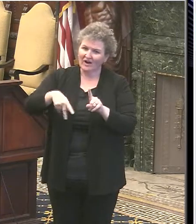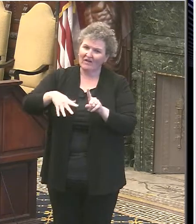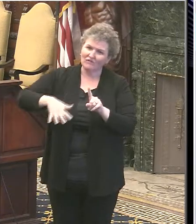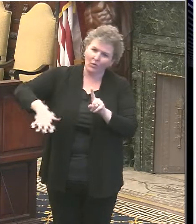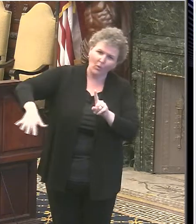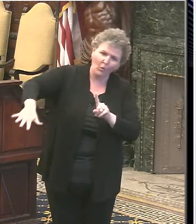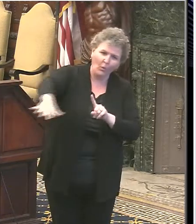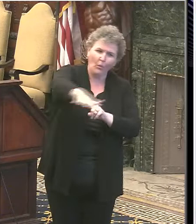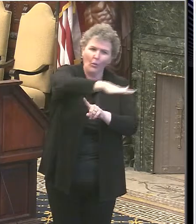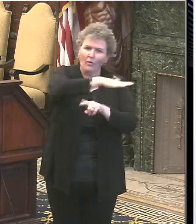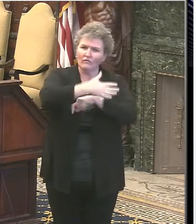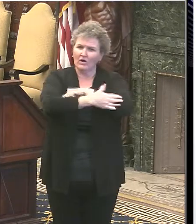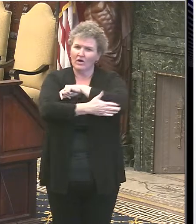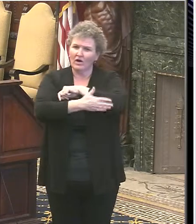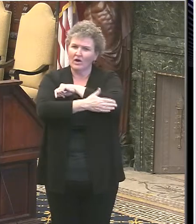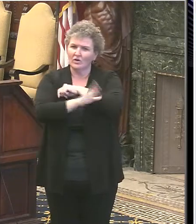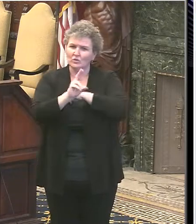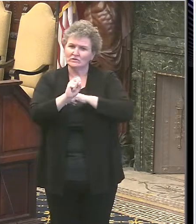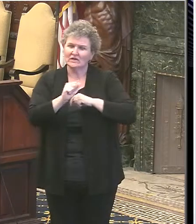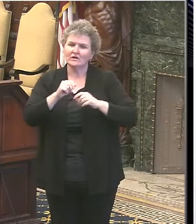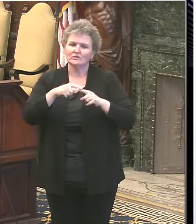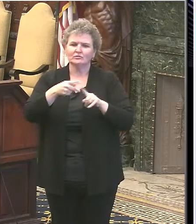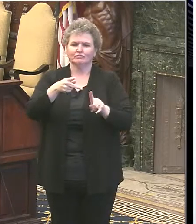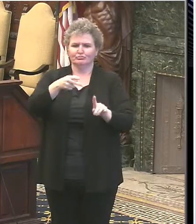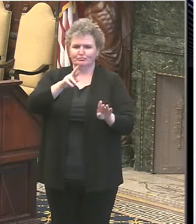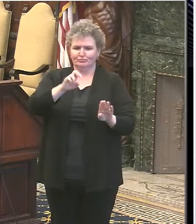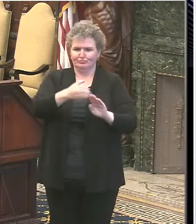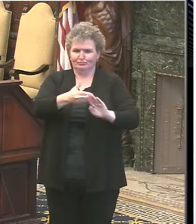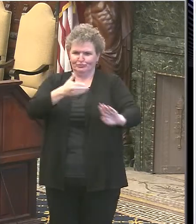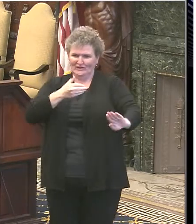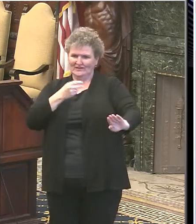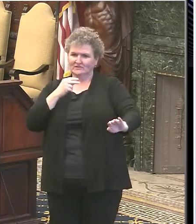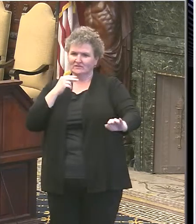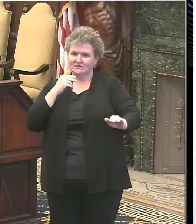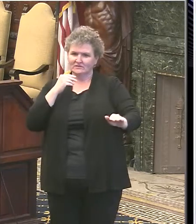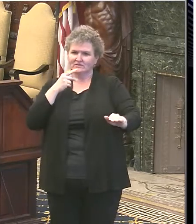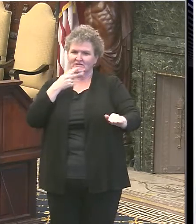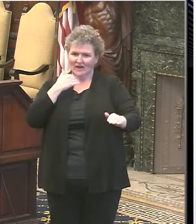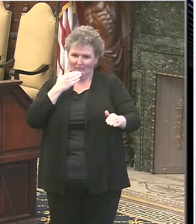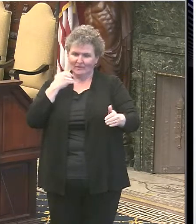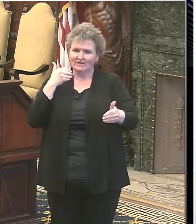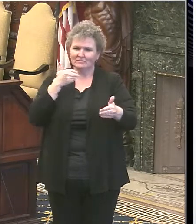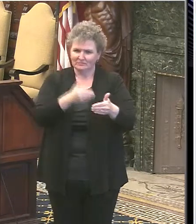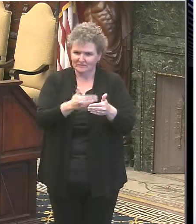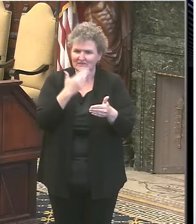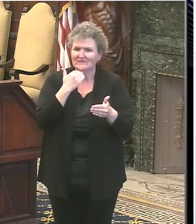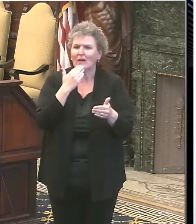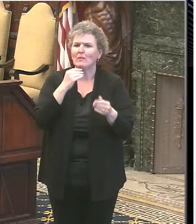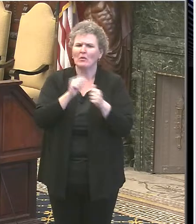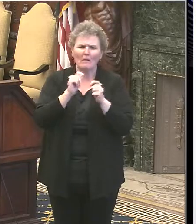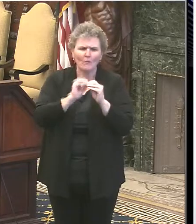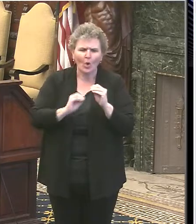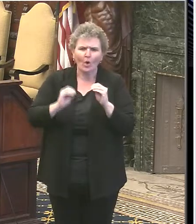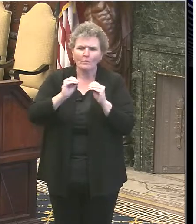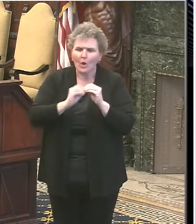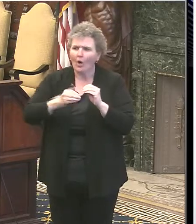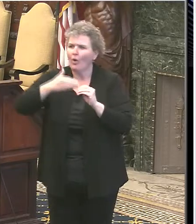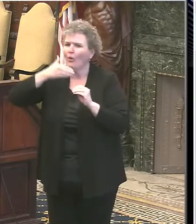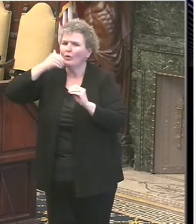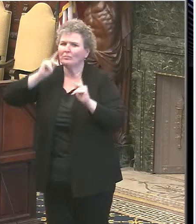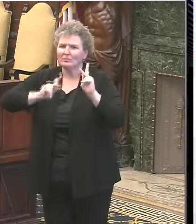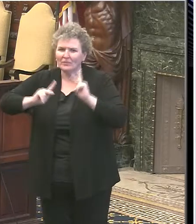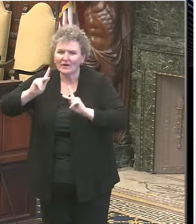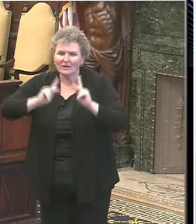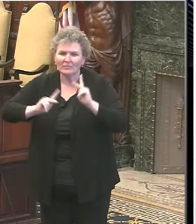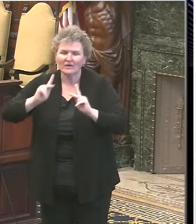incidence of prediabetes, particularly among people of color and younger adults, in addition to seniors. Without intervention, many will go on